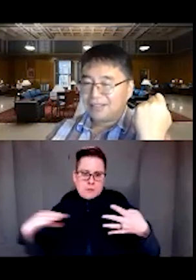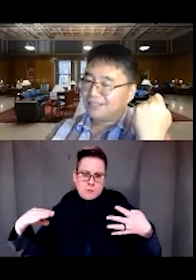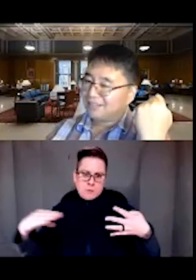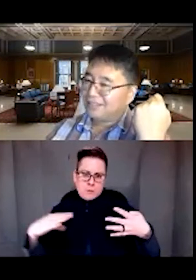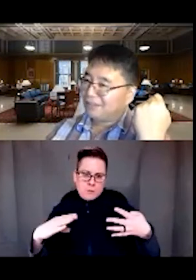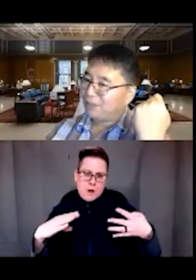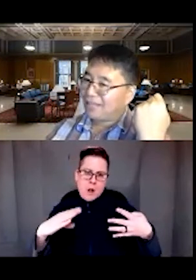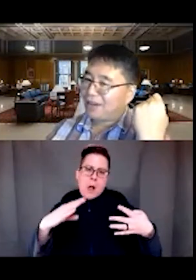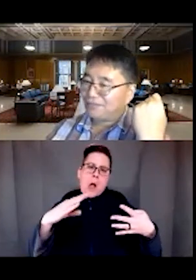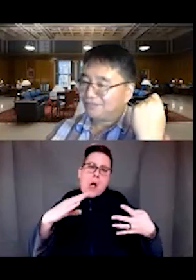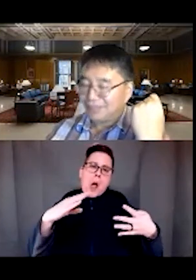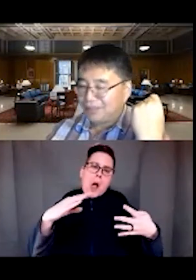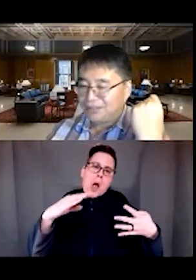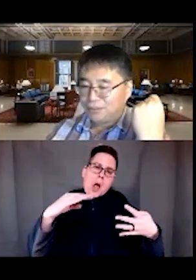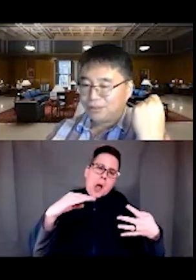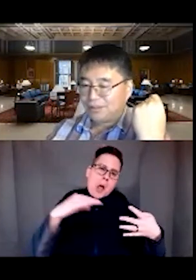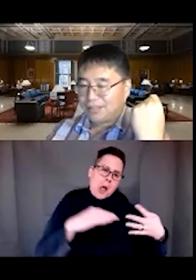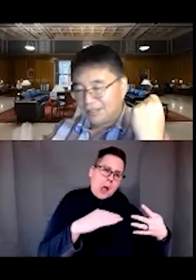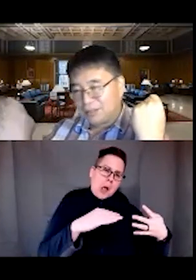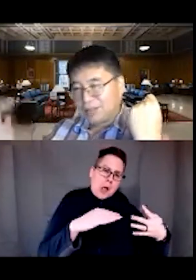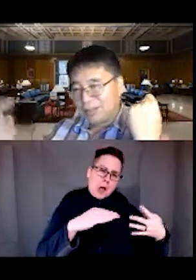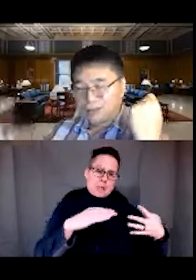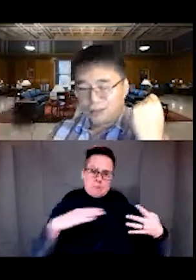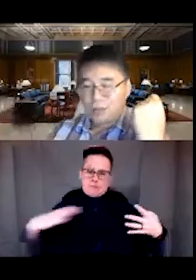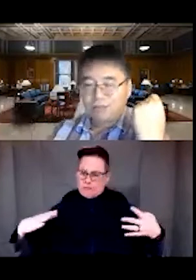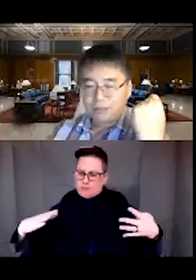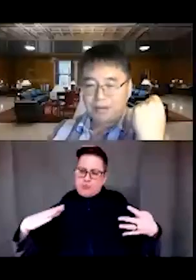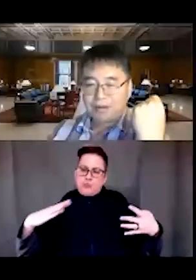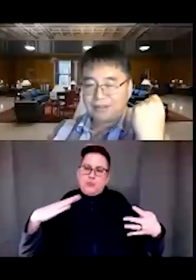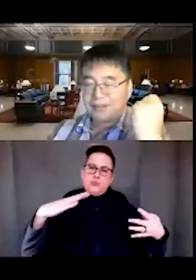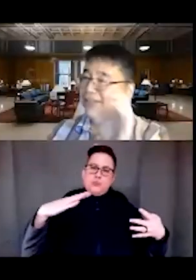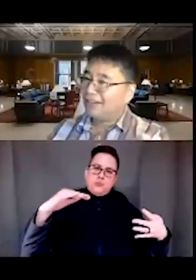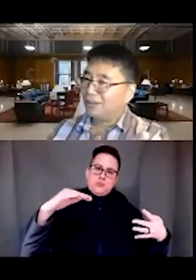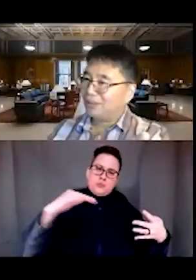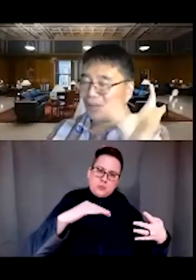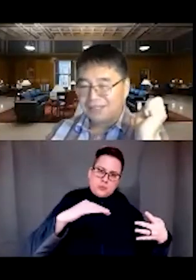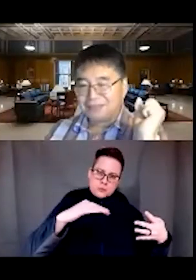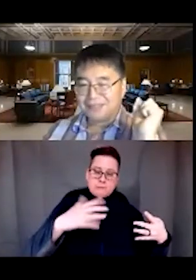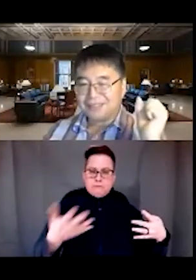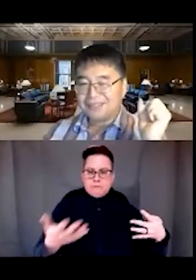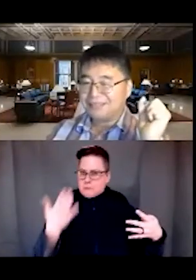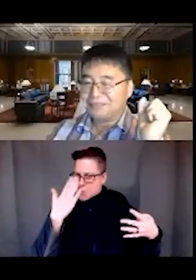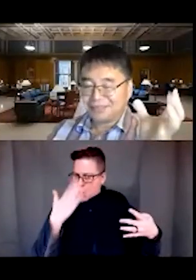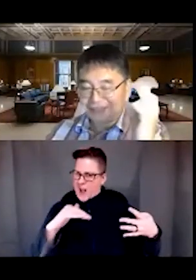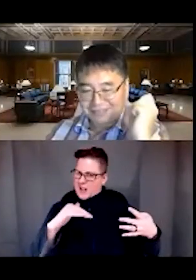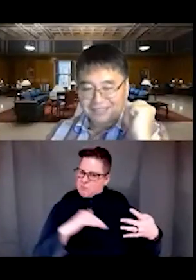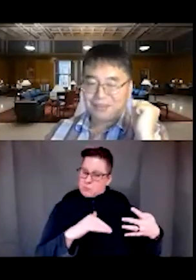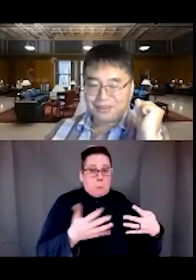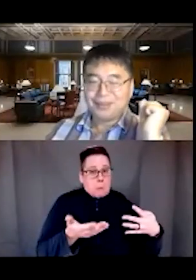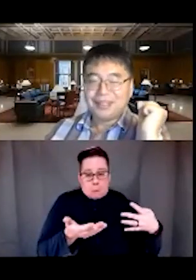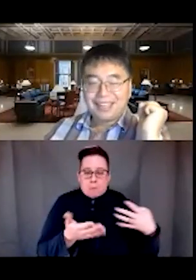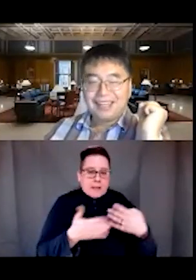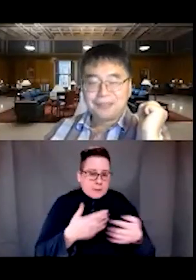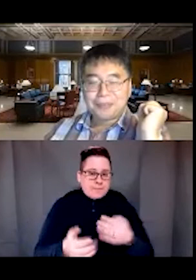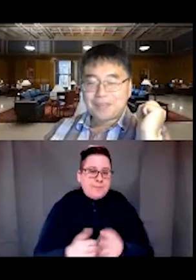bit and went down, and towards the post 12 month period. I don't know why, but anyway.